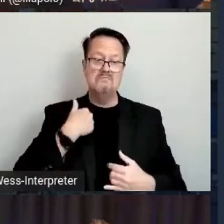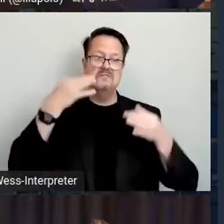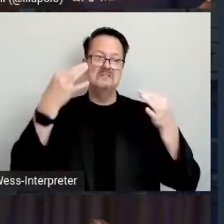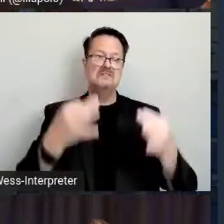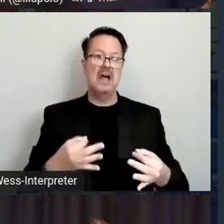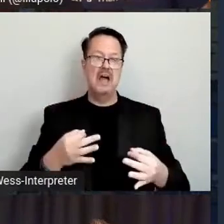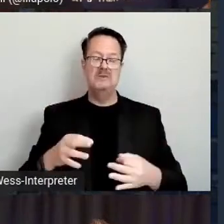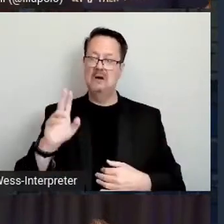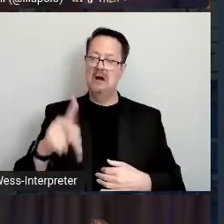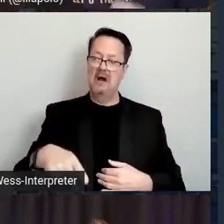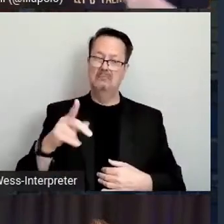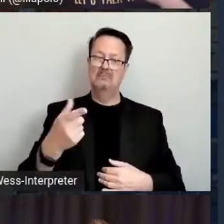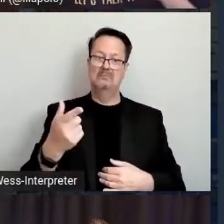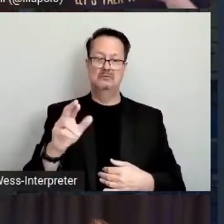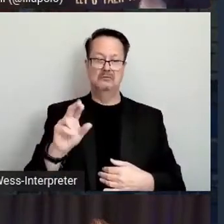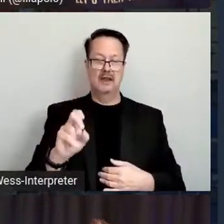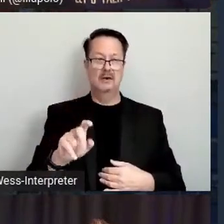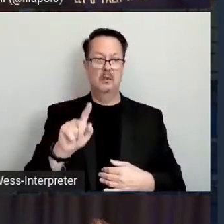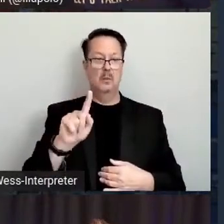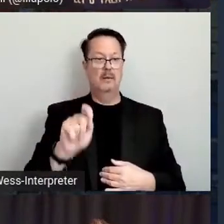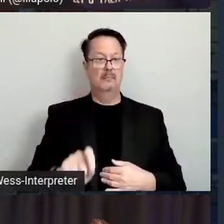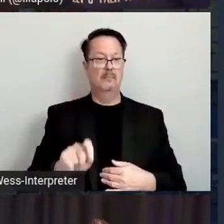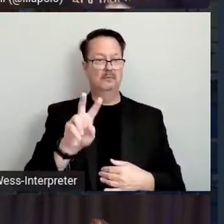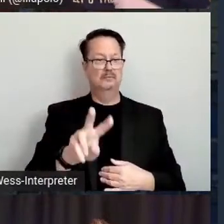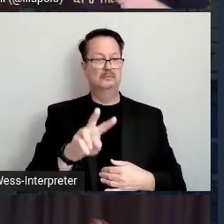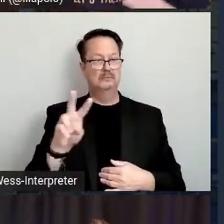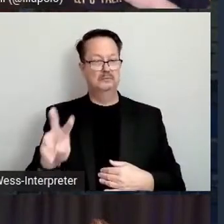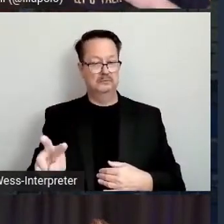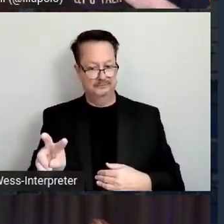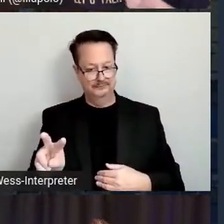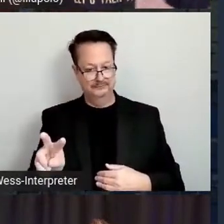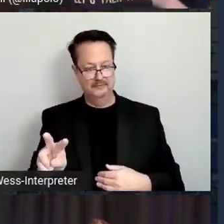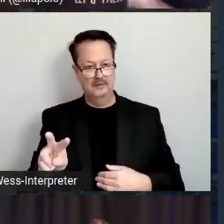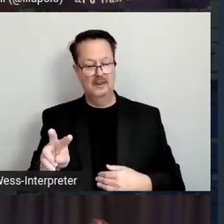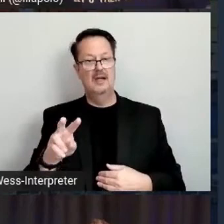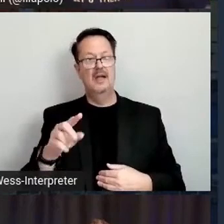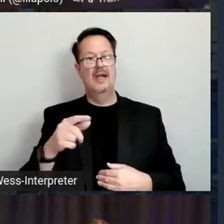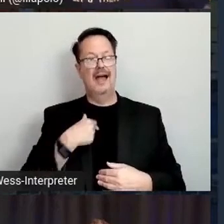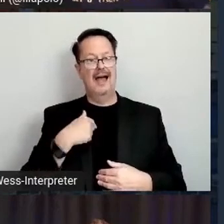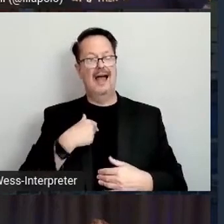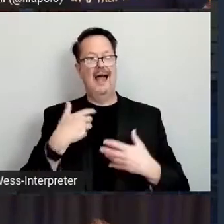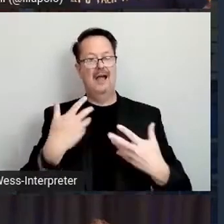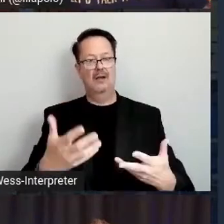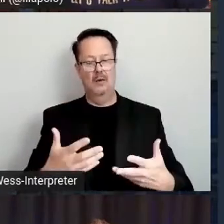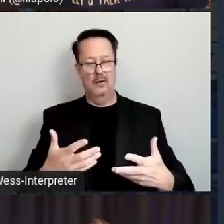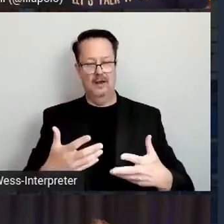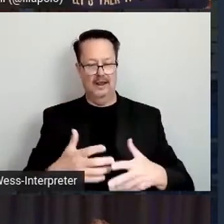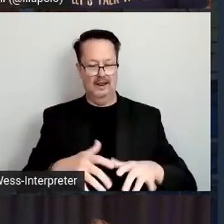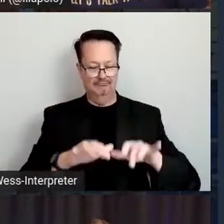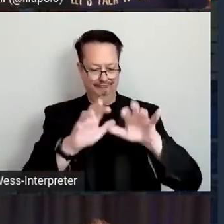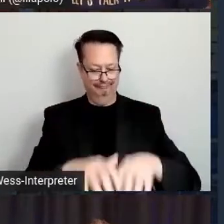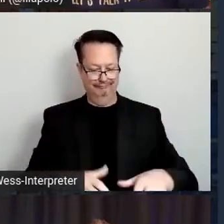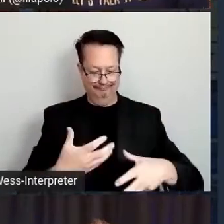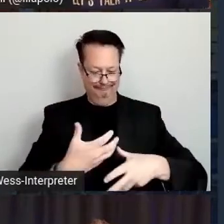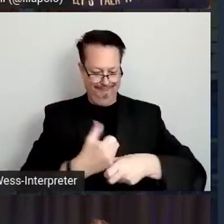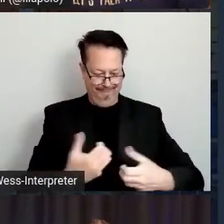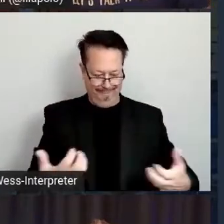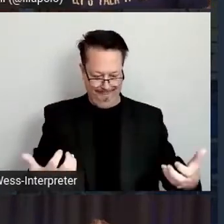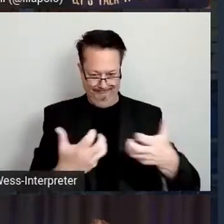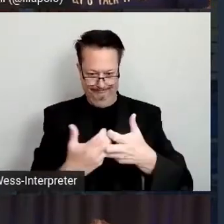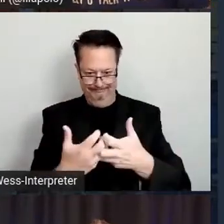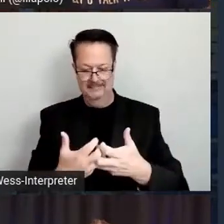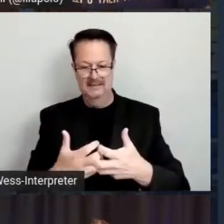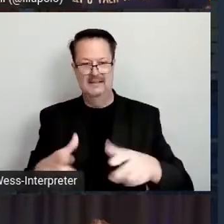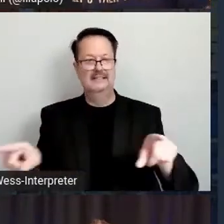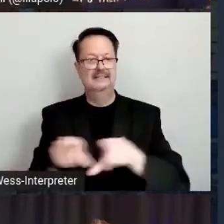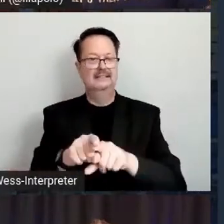upgrade my Kubernetes version to 122 and I synthesize the same CDK8s application and I get the same